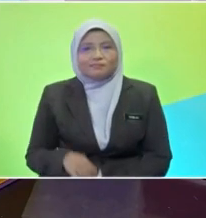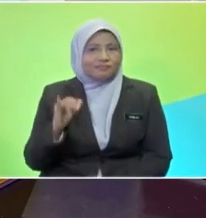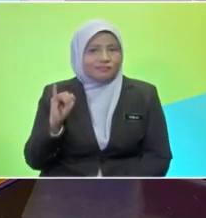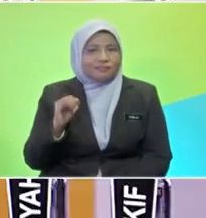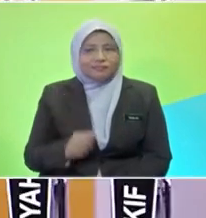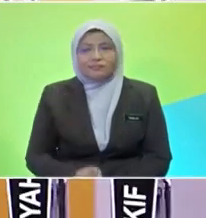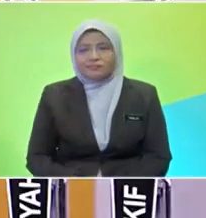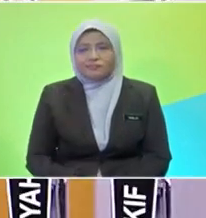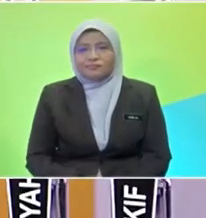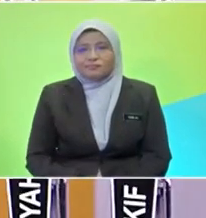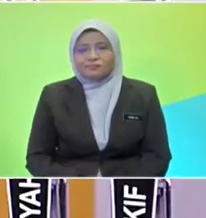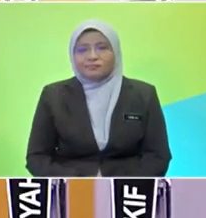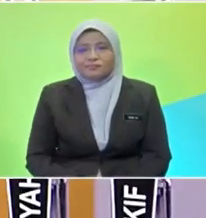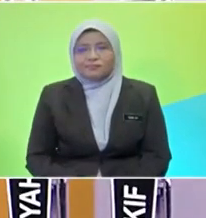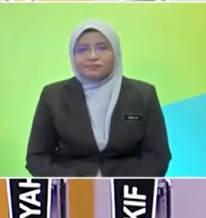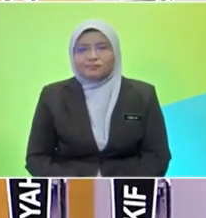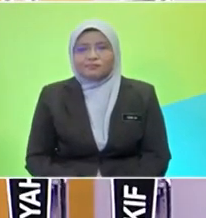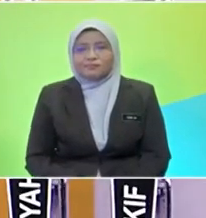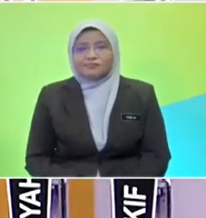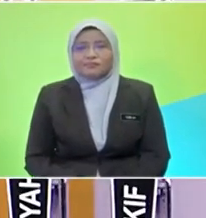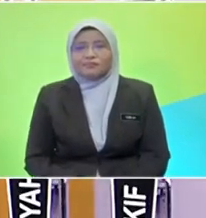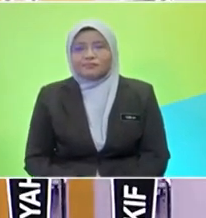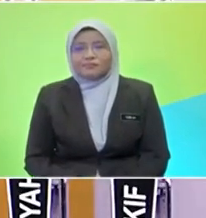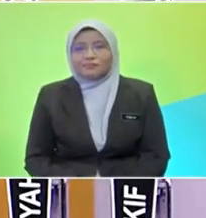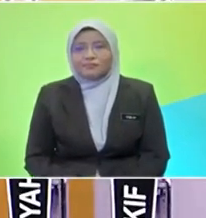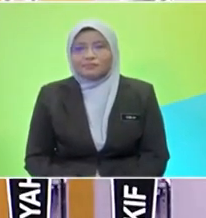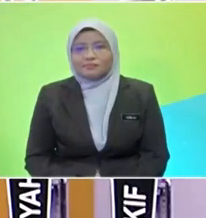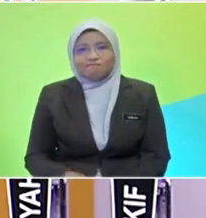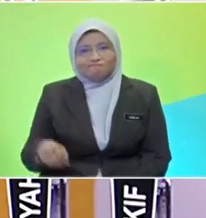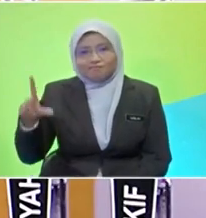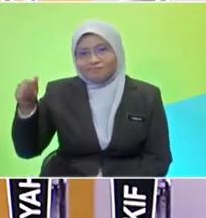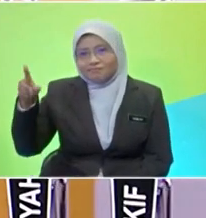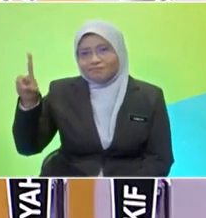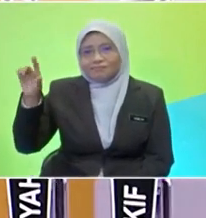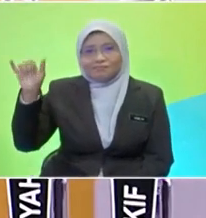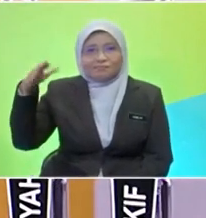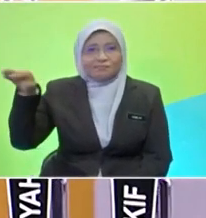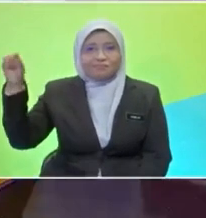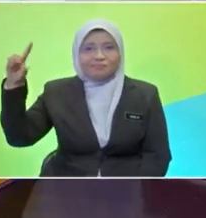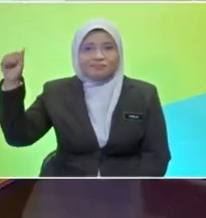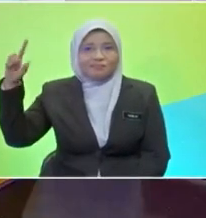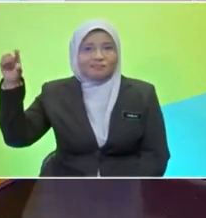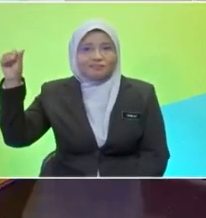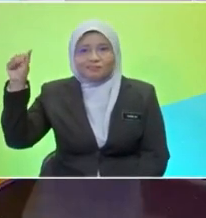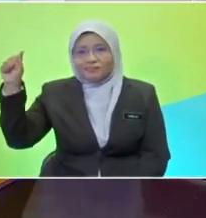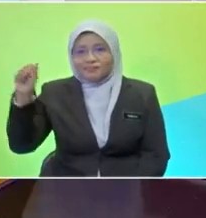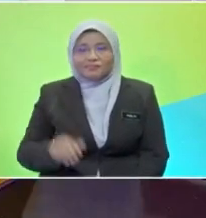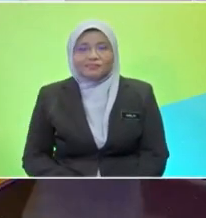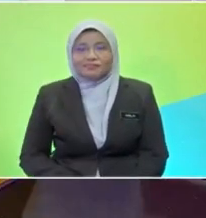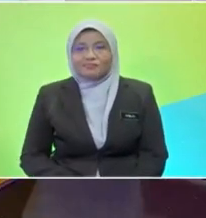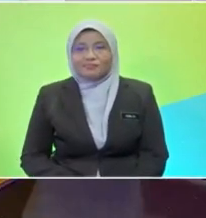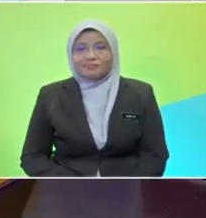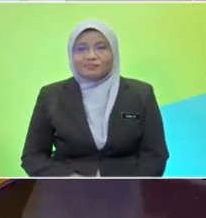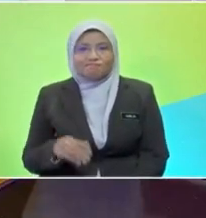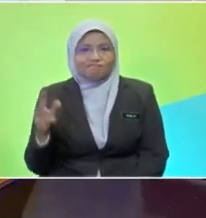favorite singer, which is called Paparazzi, and her name, the singer, is Lady Gaga. All right. Ah. Okay, Hanif, let's hear from